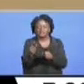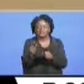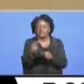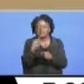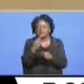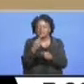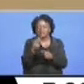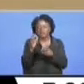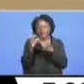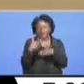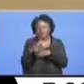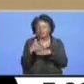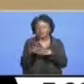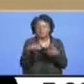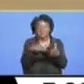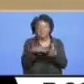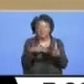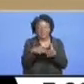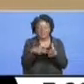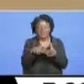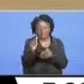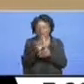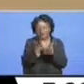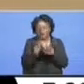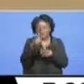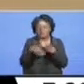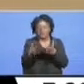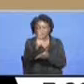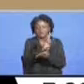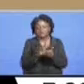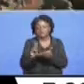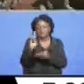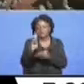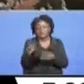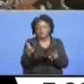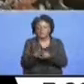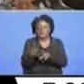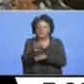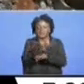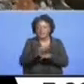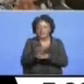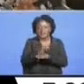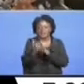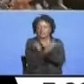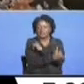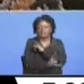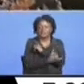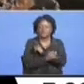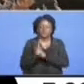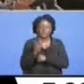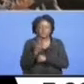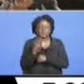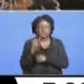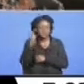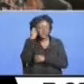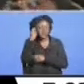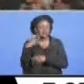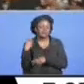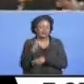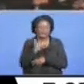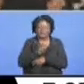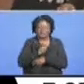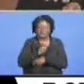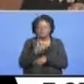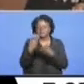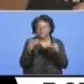and studying intersectional art in university. As an island nation, we consider ourselves paradise, or we sell ourselves as